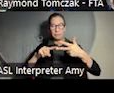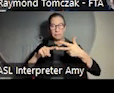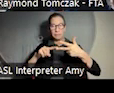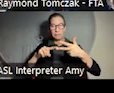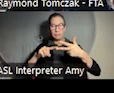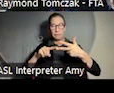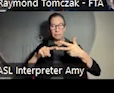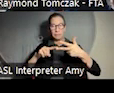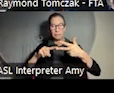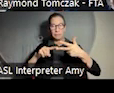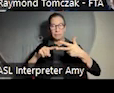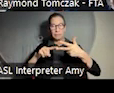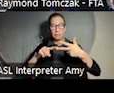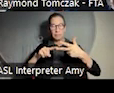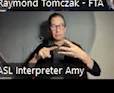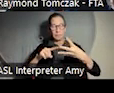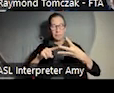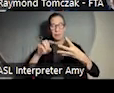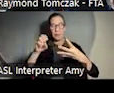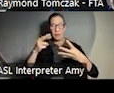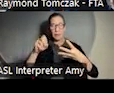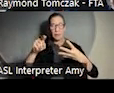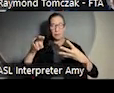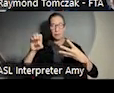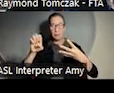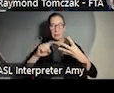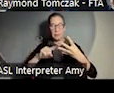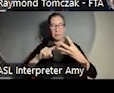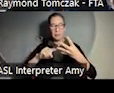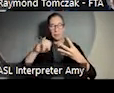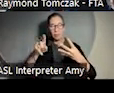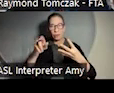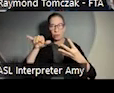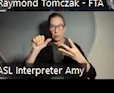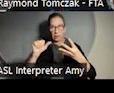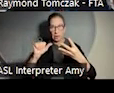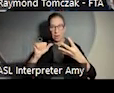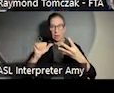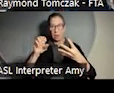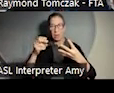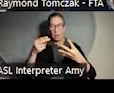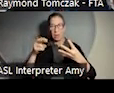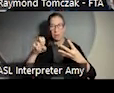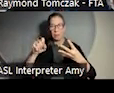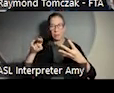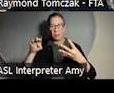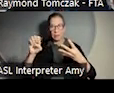And then the last two are Christine Berthet and Julia Campanelli. Is Christine Berthet with